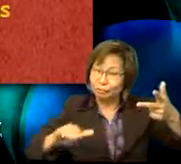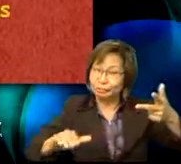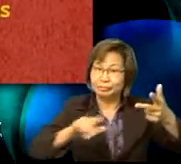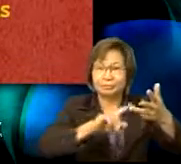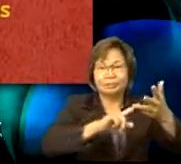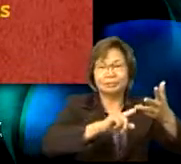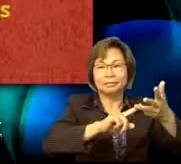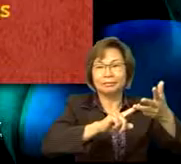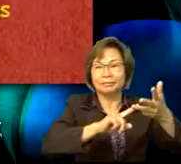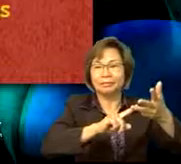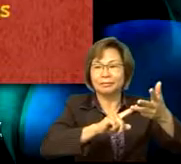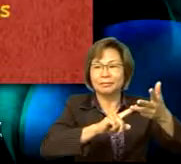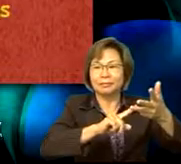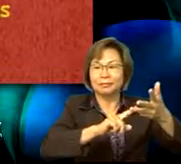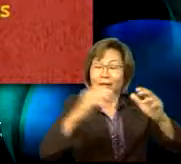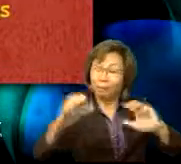child,